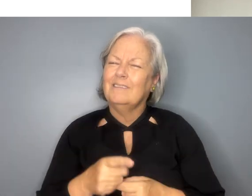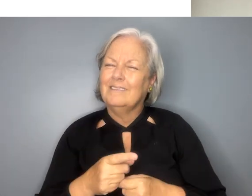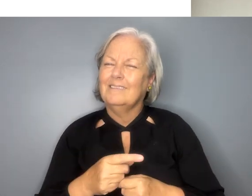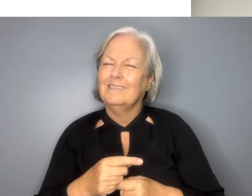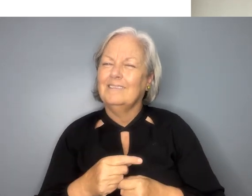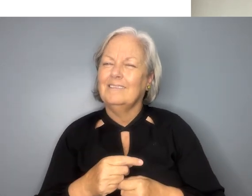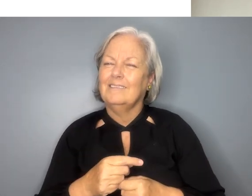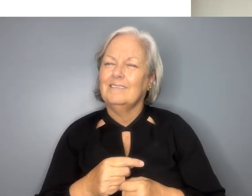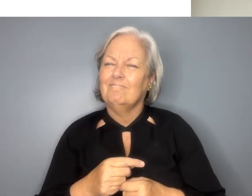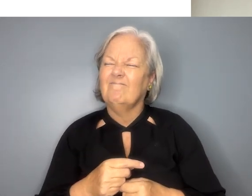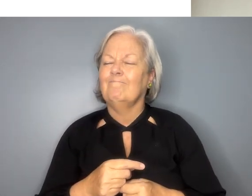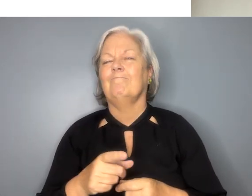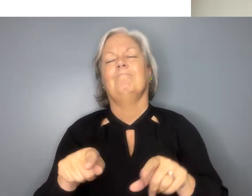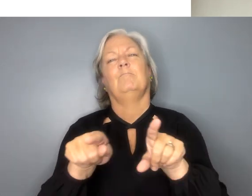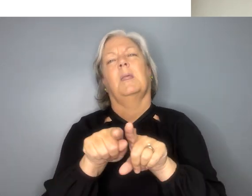of